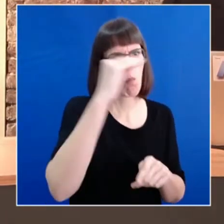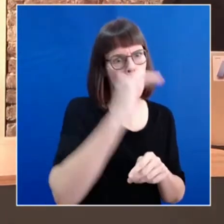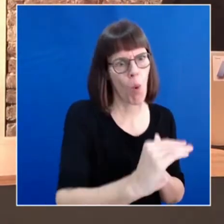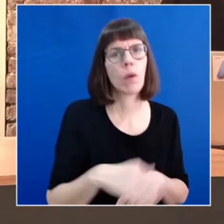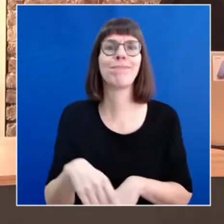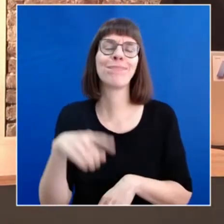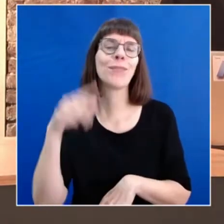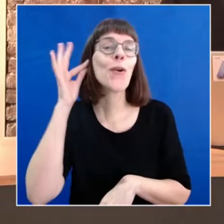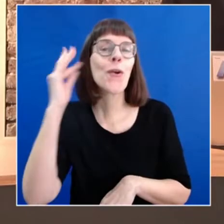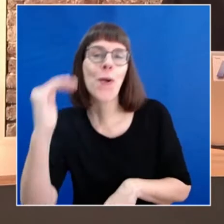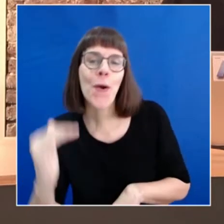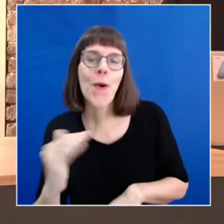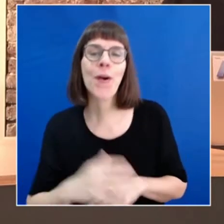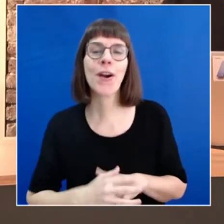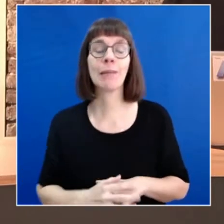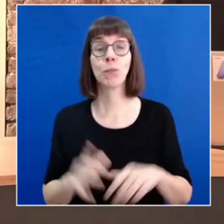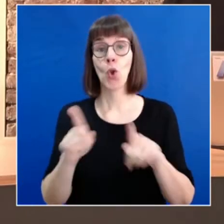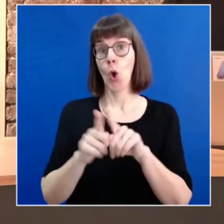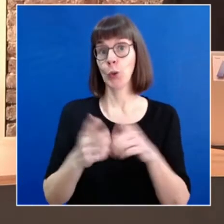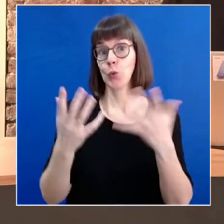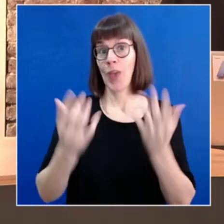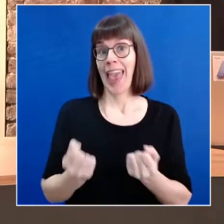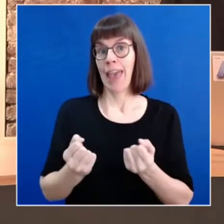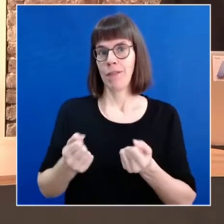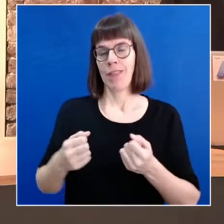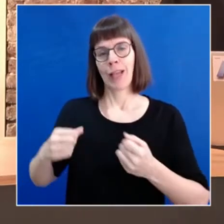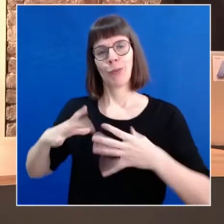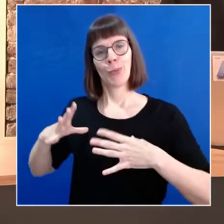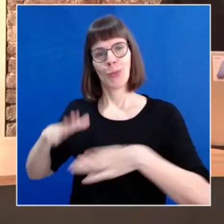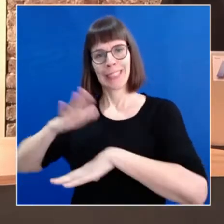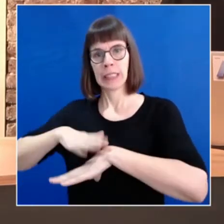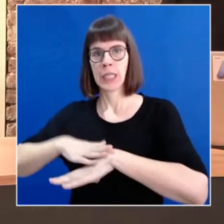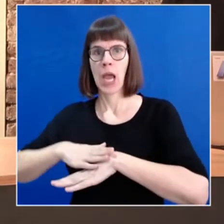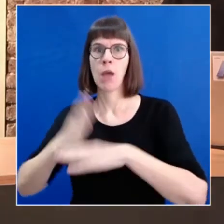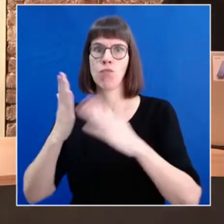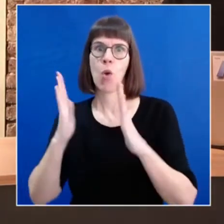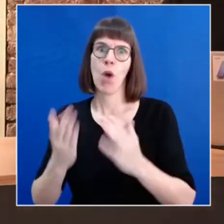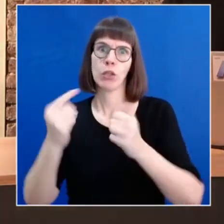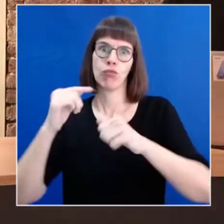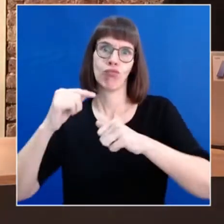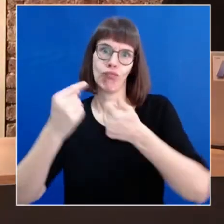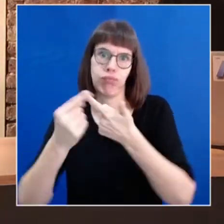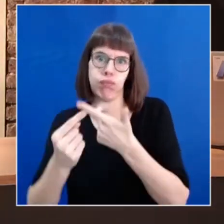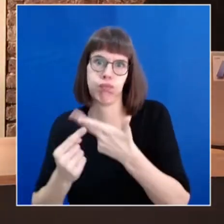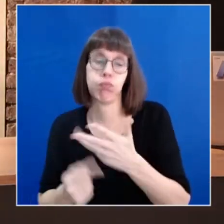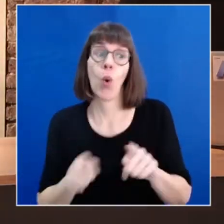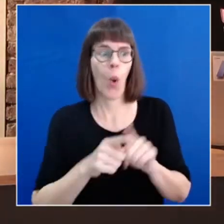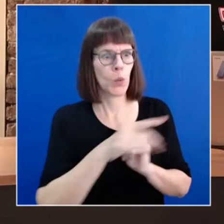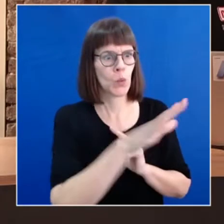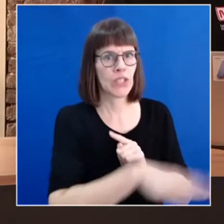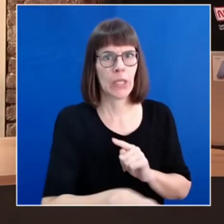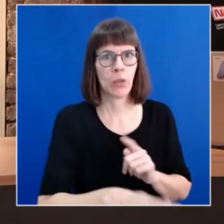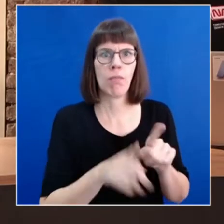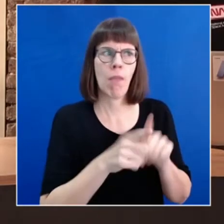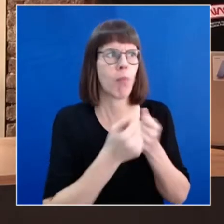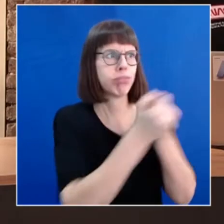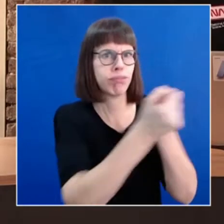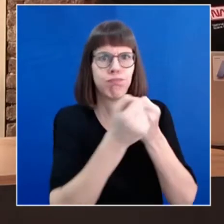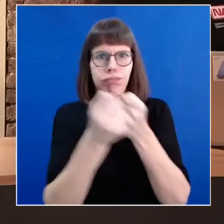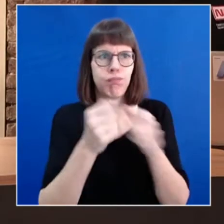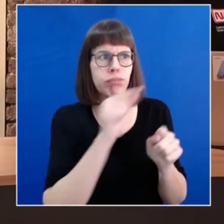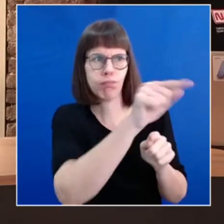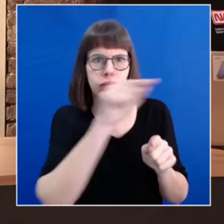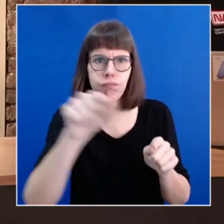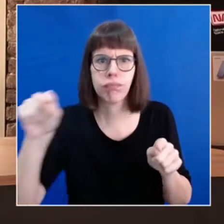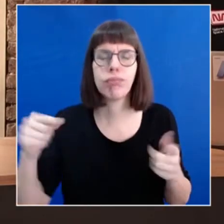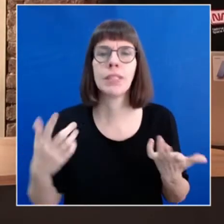do their hobbies too. But be honest, okay, sorry. How many people do you know who